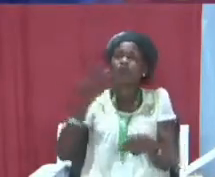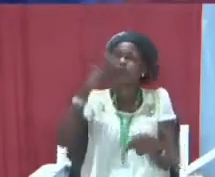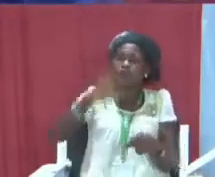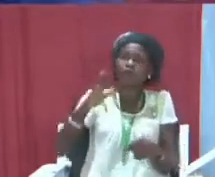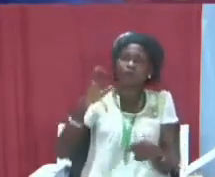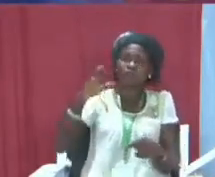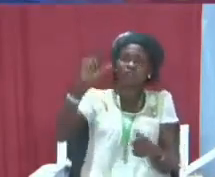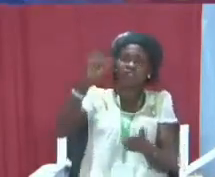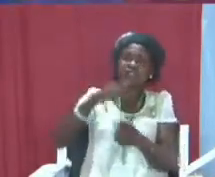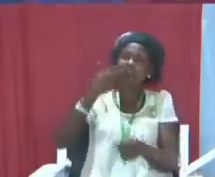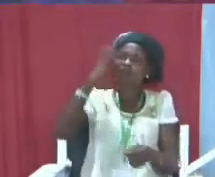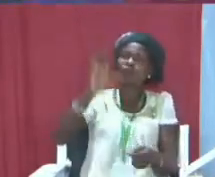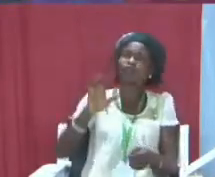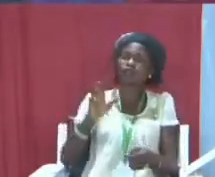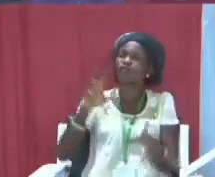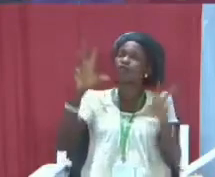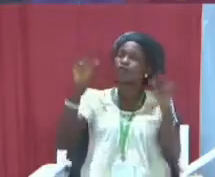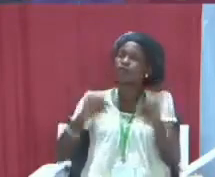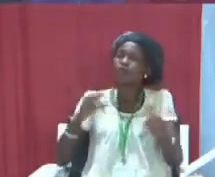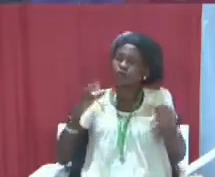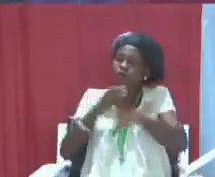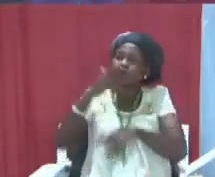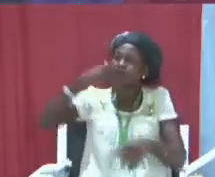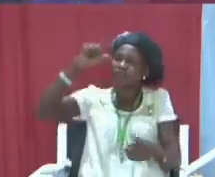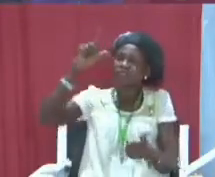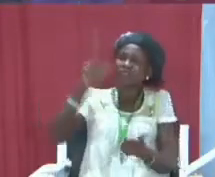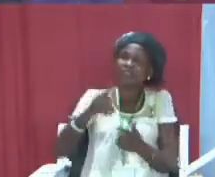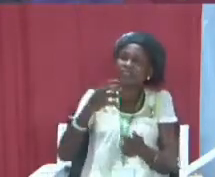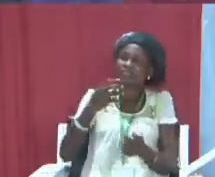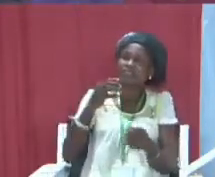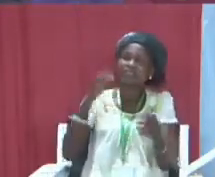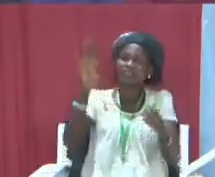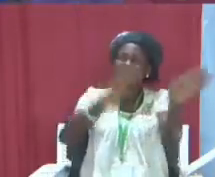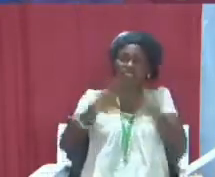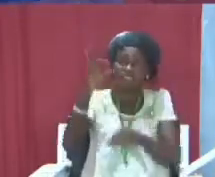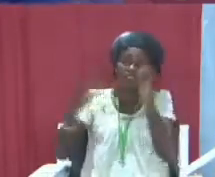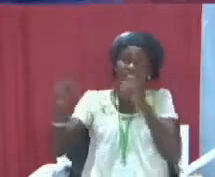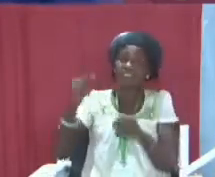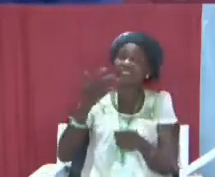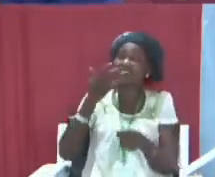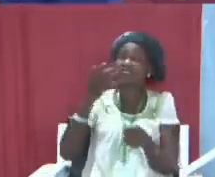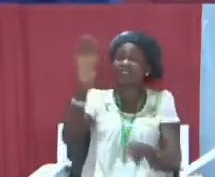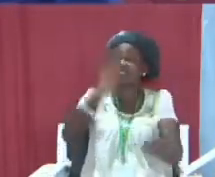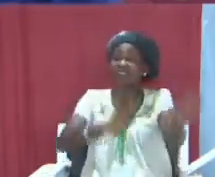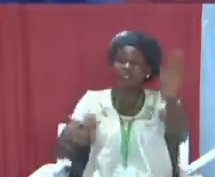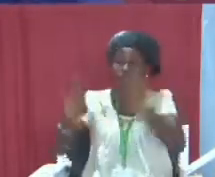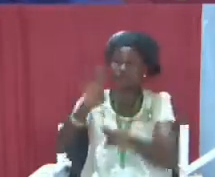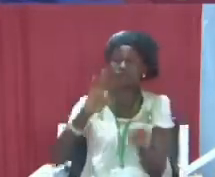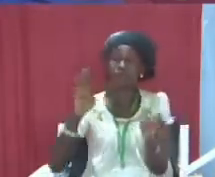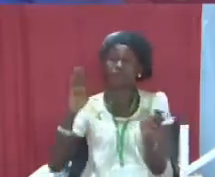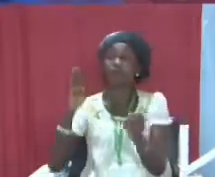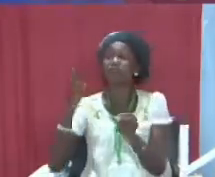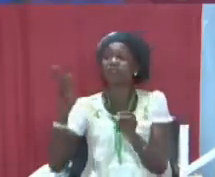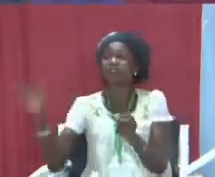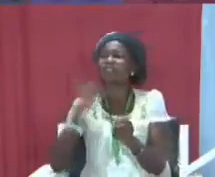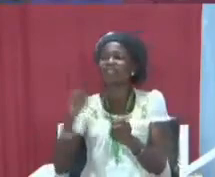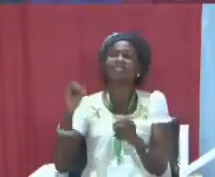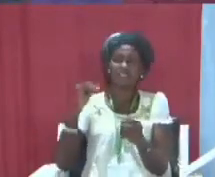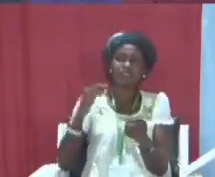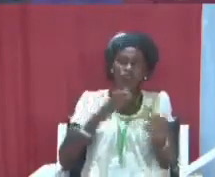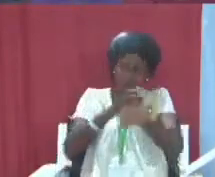cause, there is no costless siege. If there is a siege, there is a